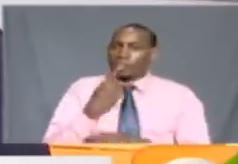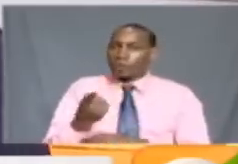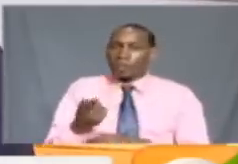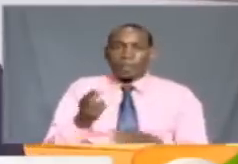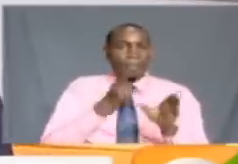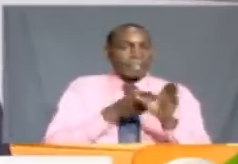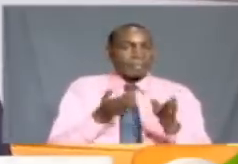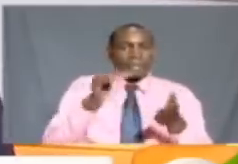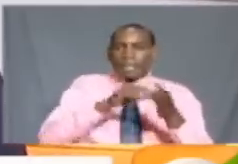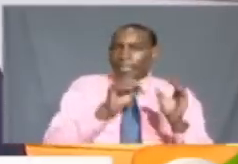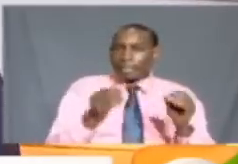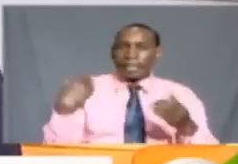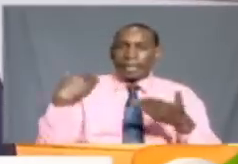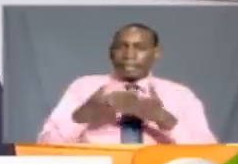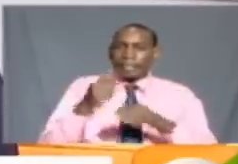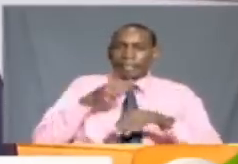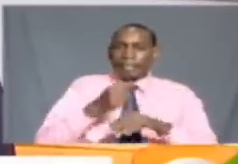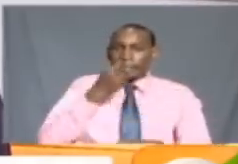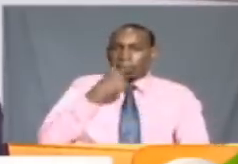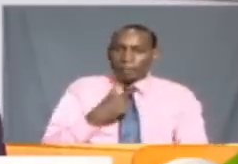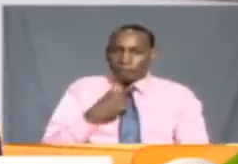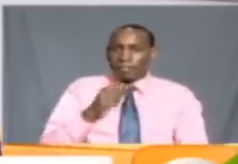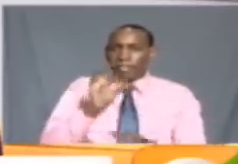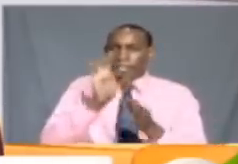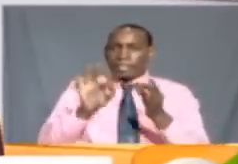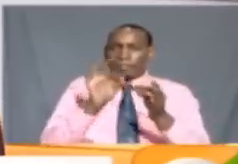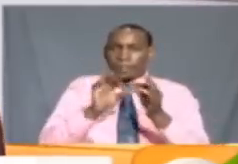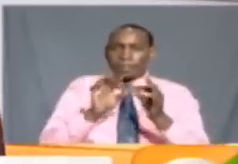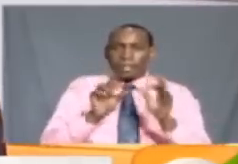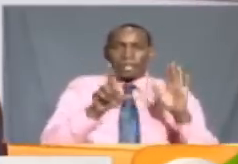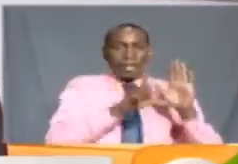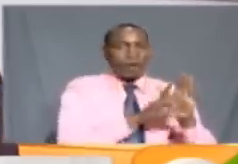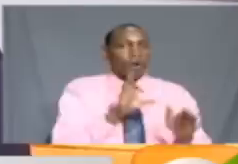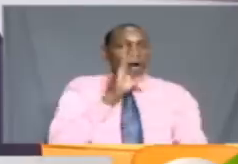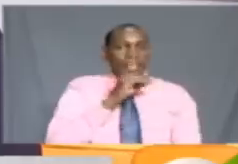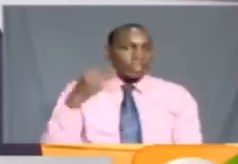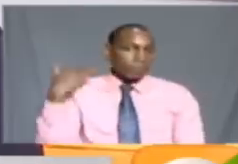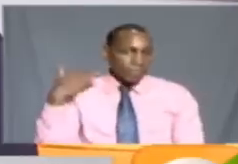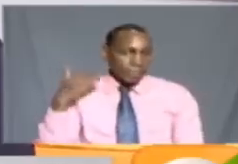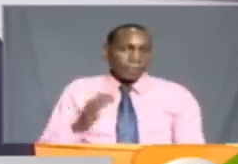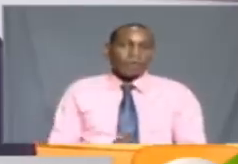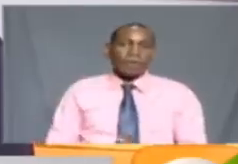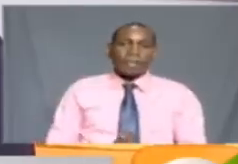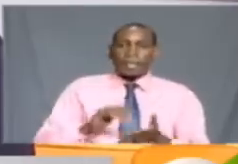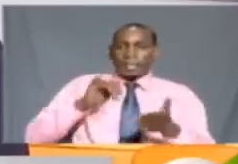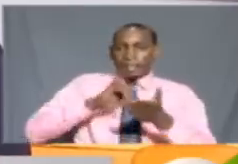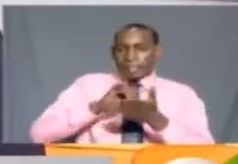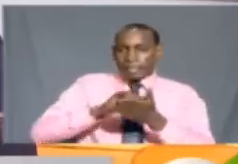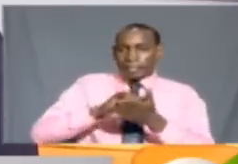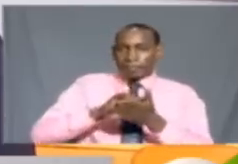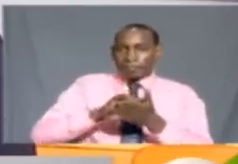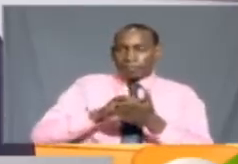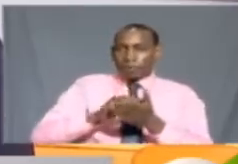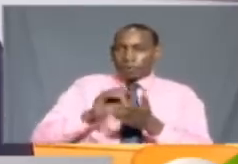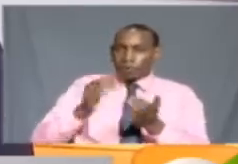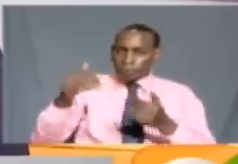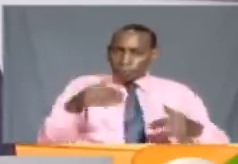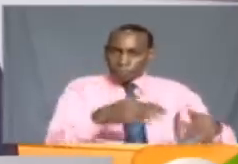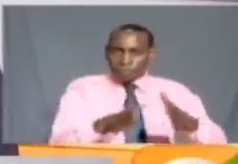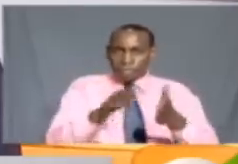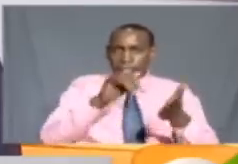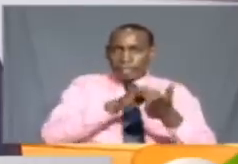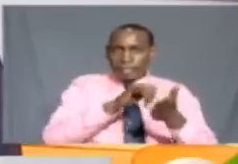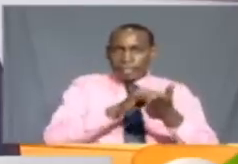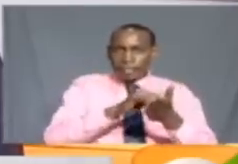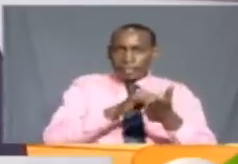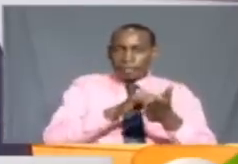engage in this until you're this age because the law assumes then you're a criminal, right? So that is one of the ways in which, one